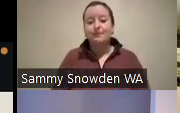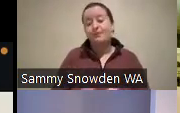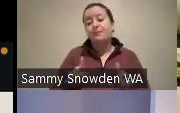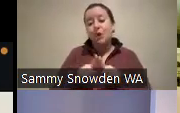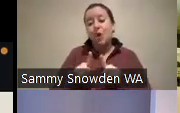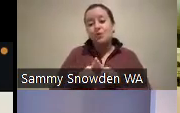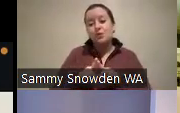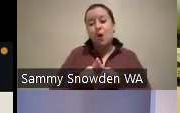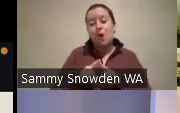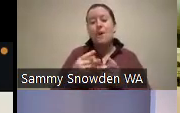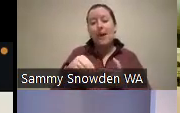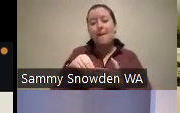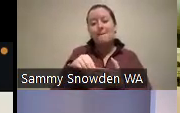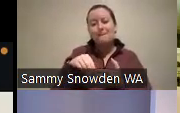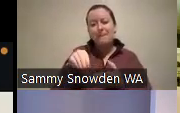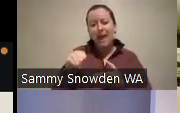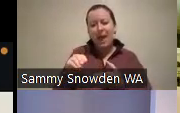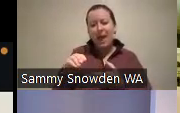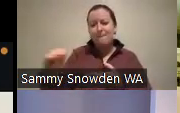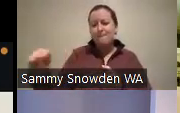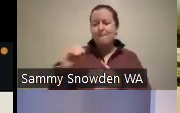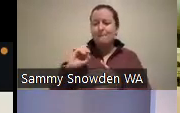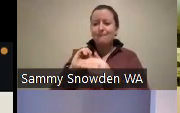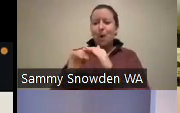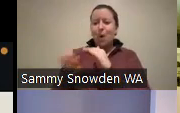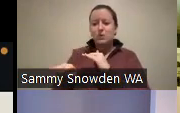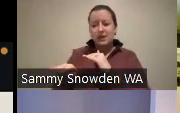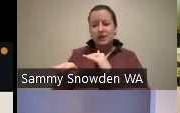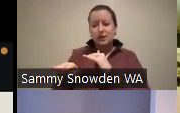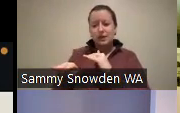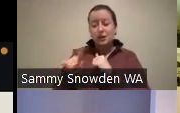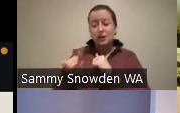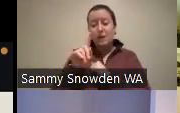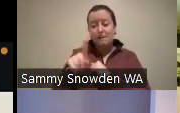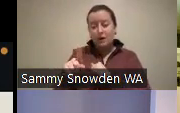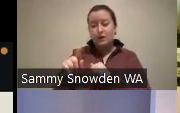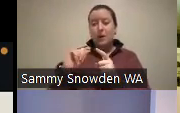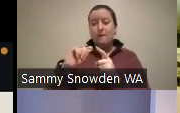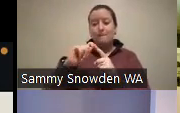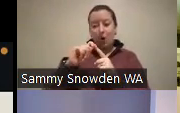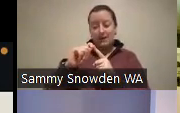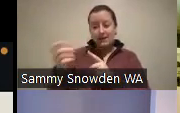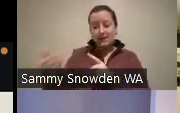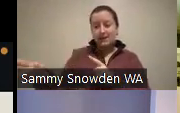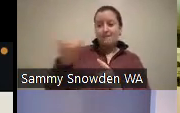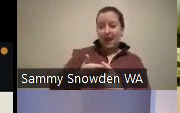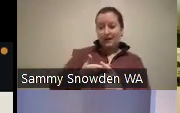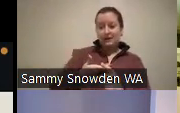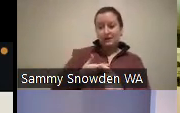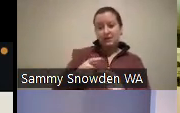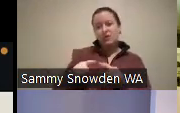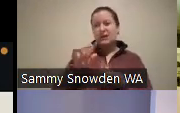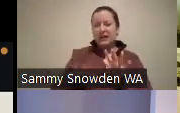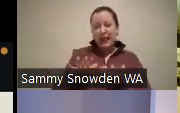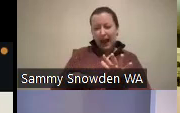free postage. So there's a few benefits of them there. So if you do have any more questions about that LRP, please feel free to ask one of